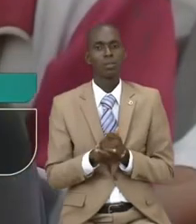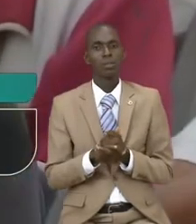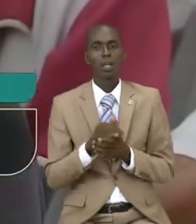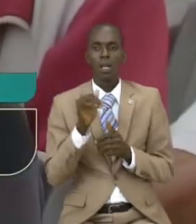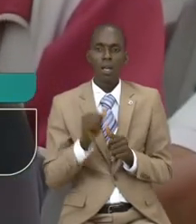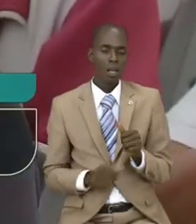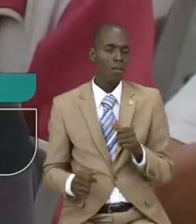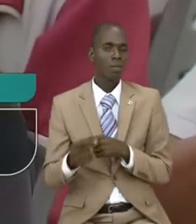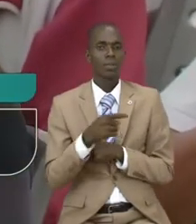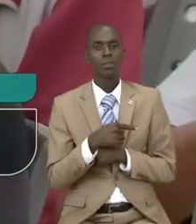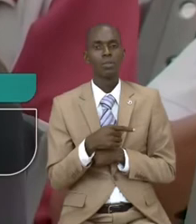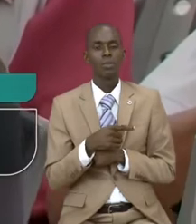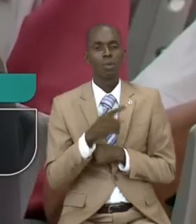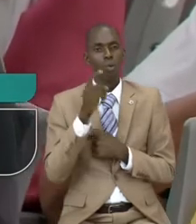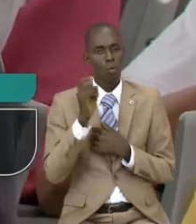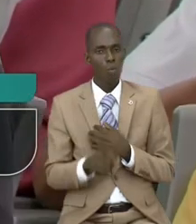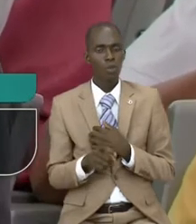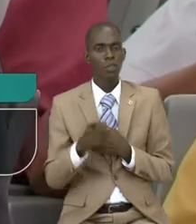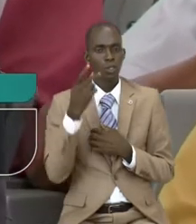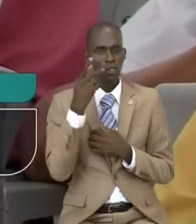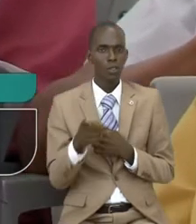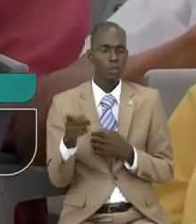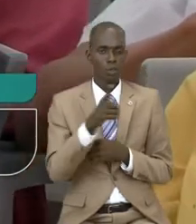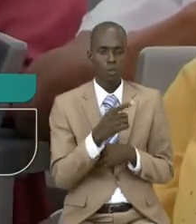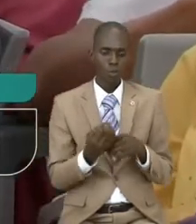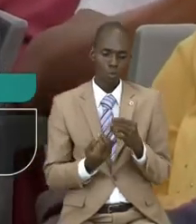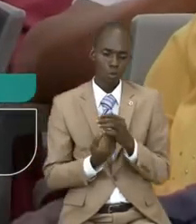day must see you improving,